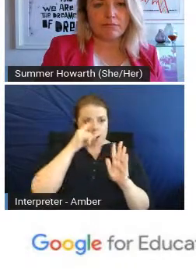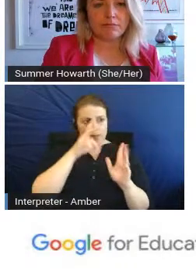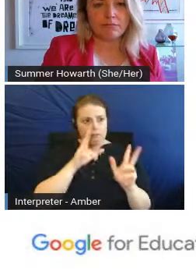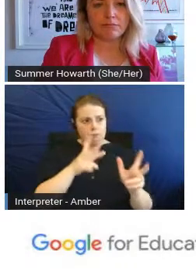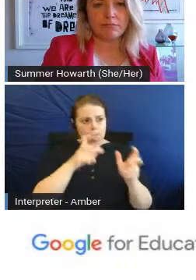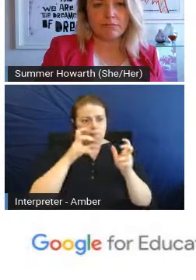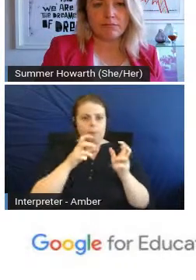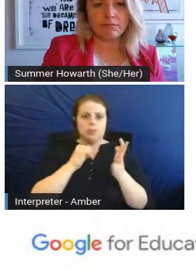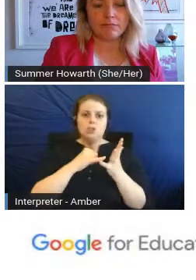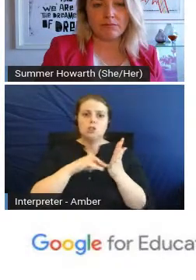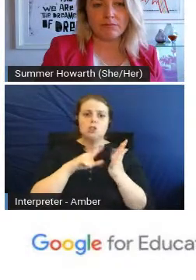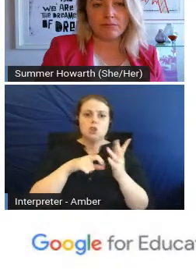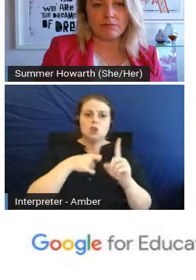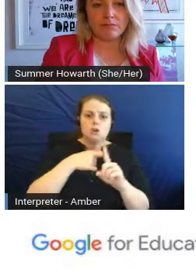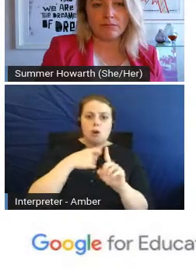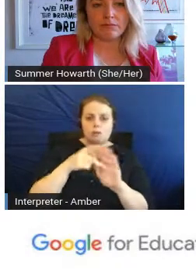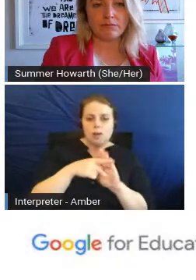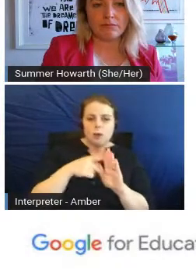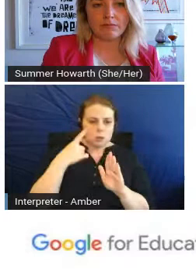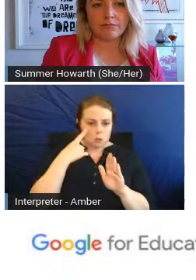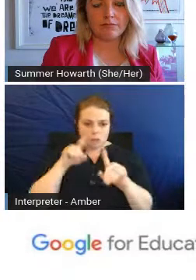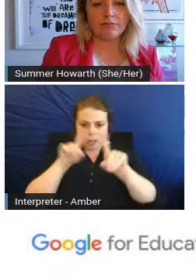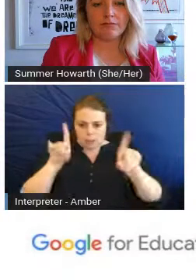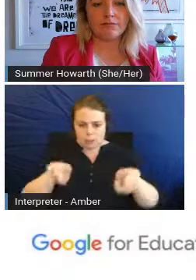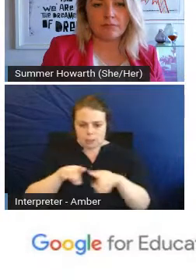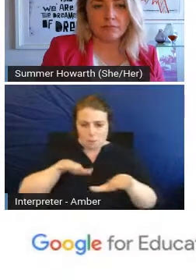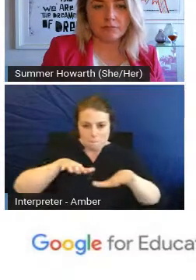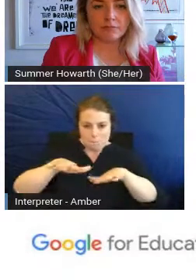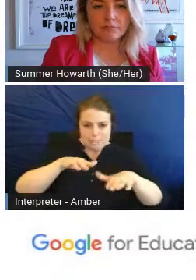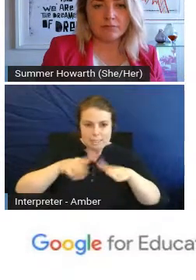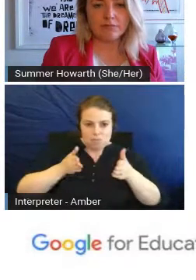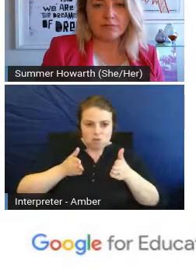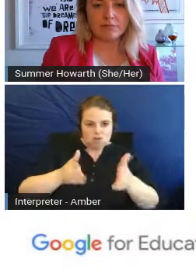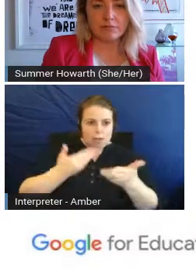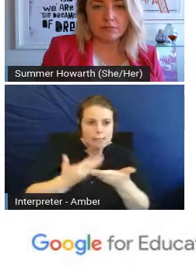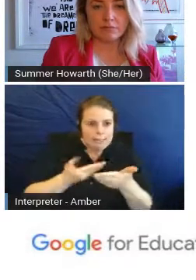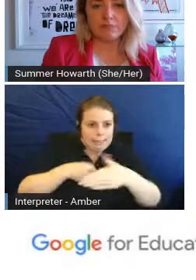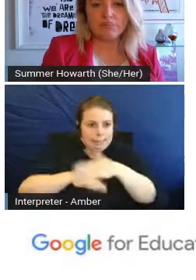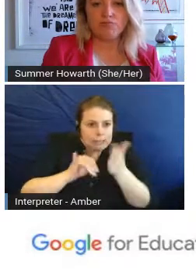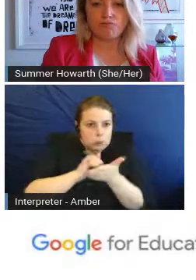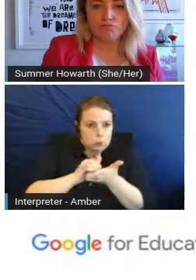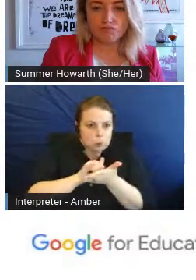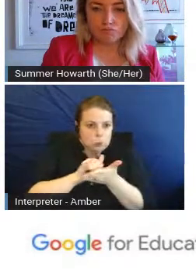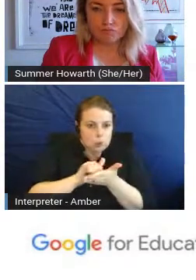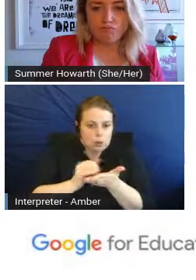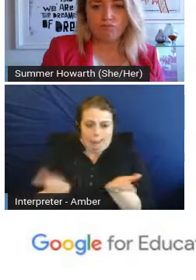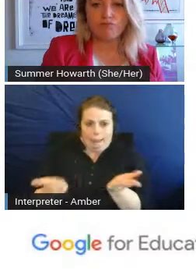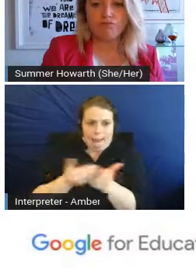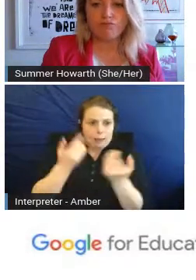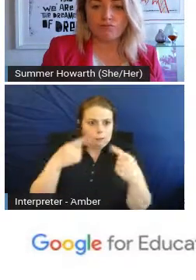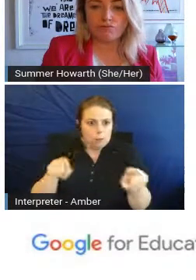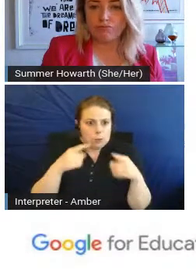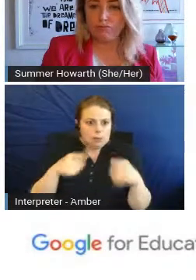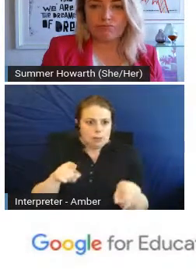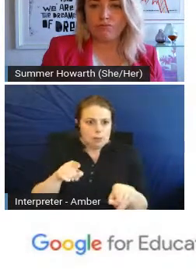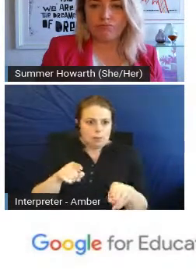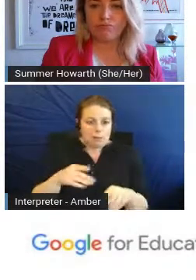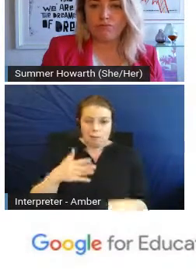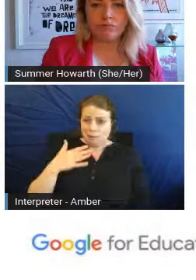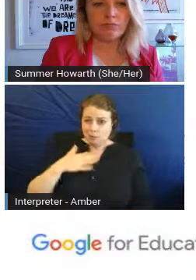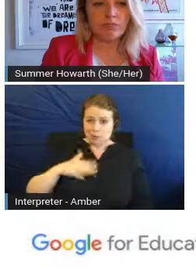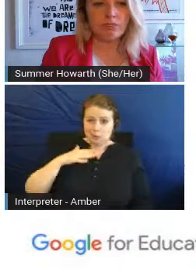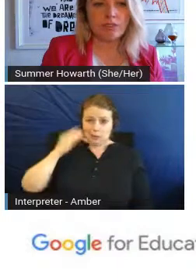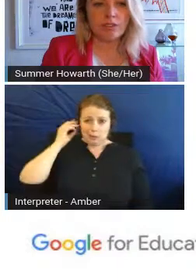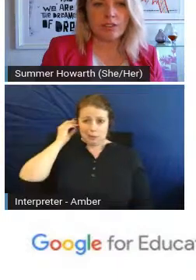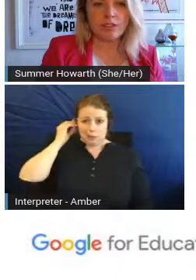found images of a busy street of New York, and then I was able to go in and added some music. You don't need a huge, you need some background